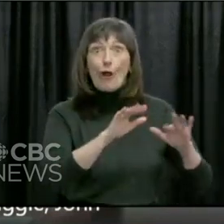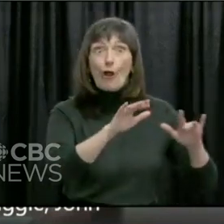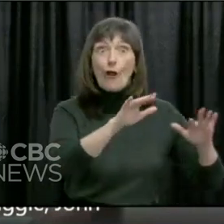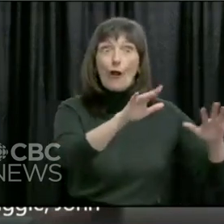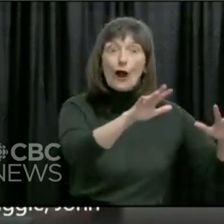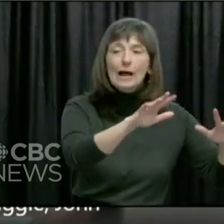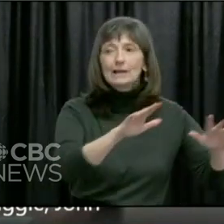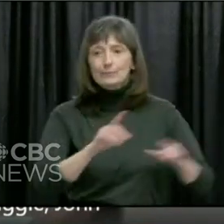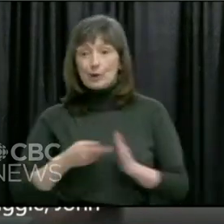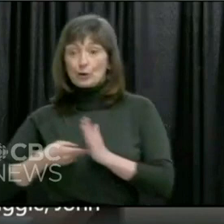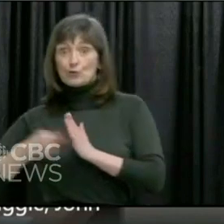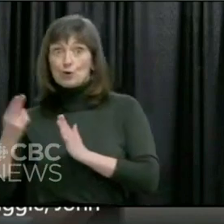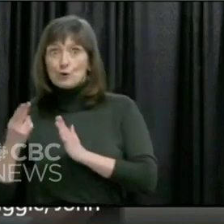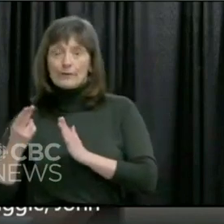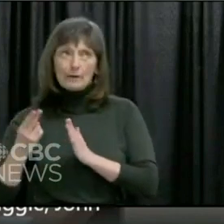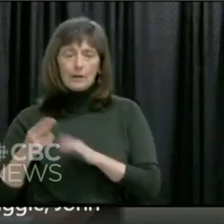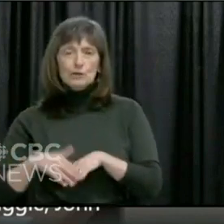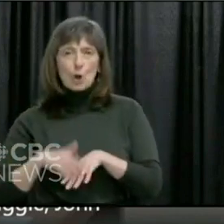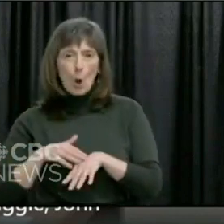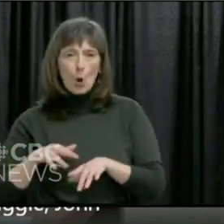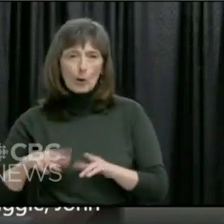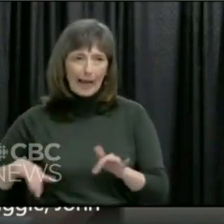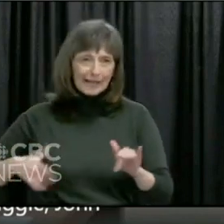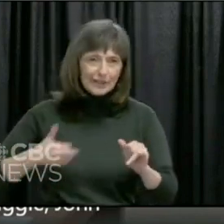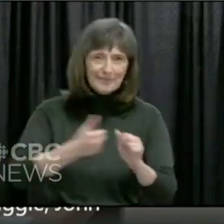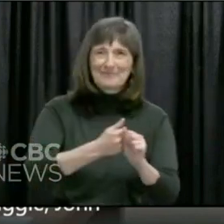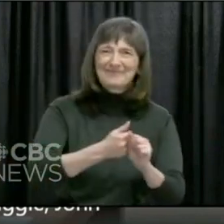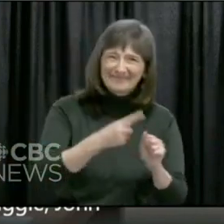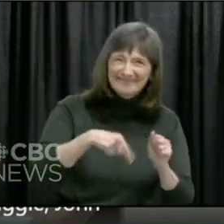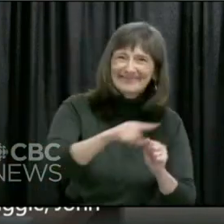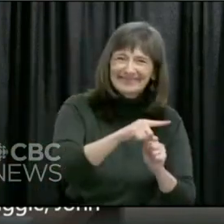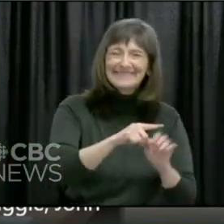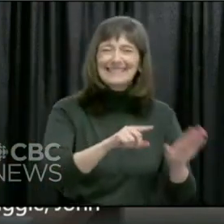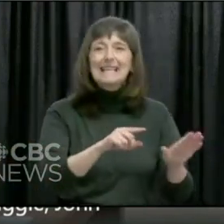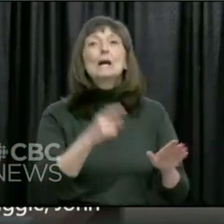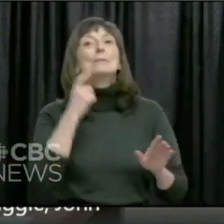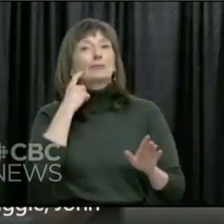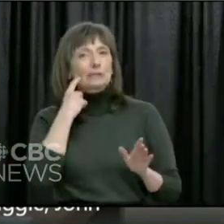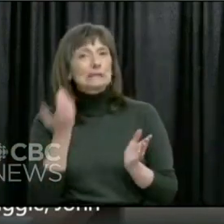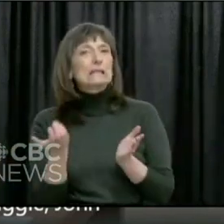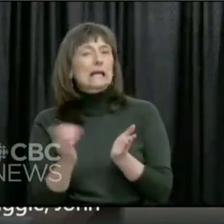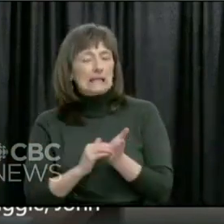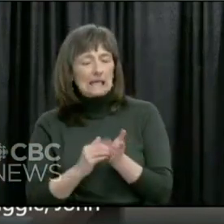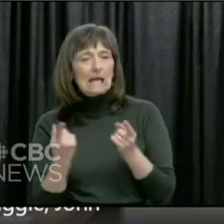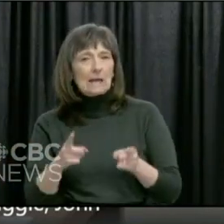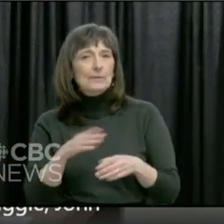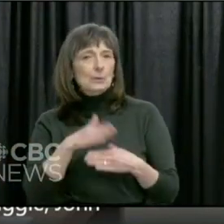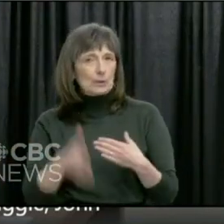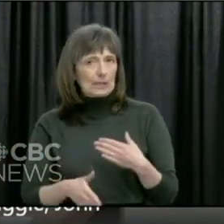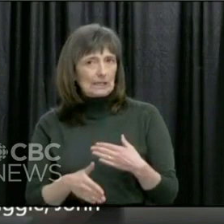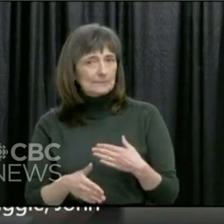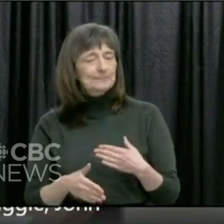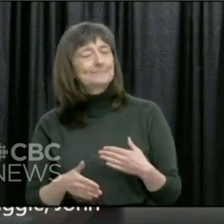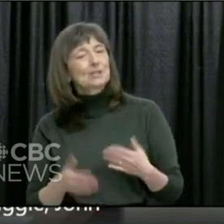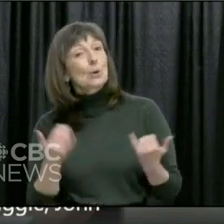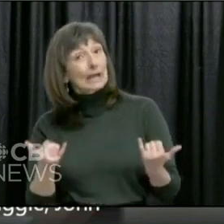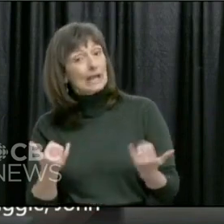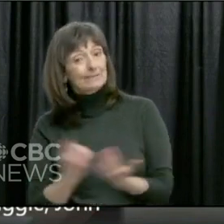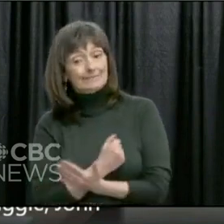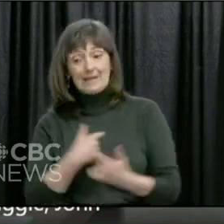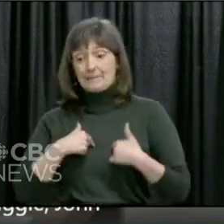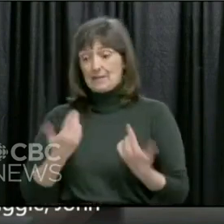out there. We've seen echoes of that over the weekend, and I just thought it prudent and useful to use this opportunity